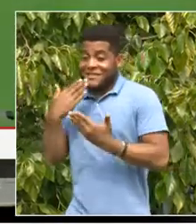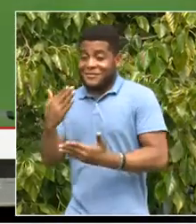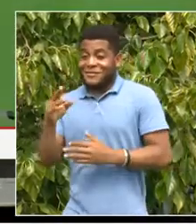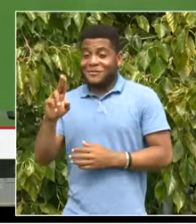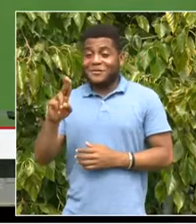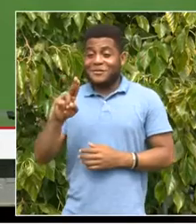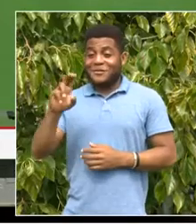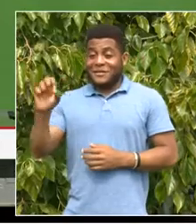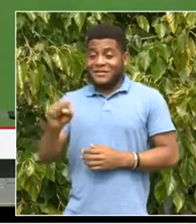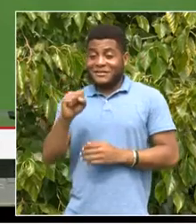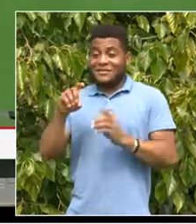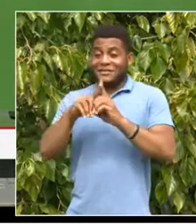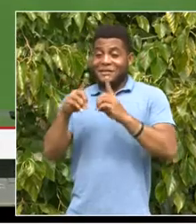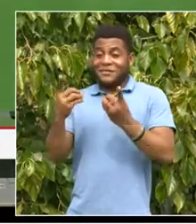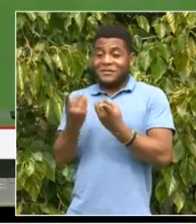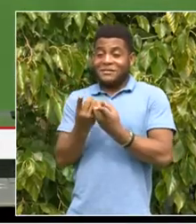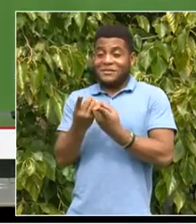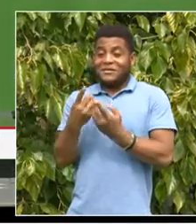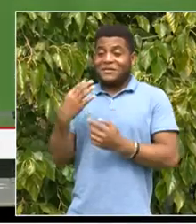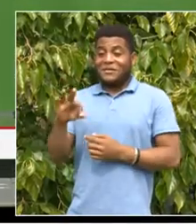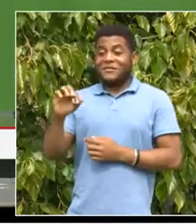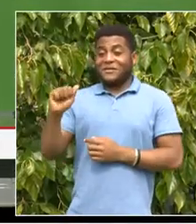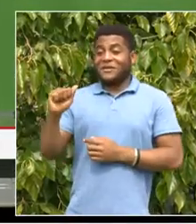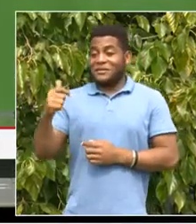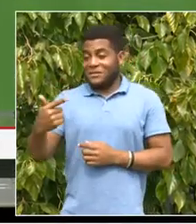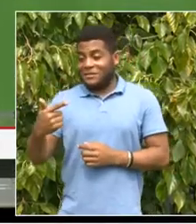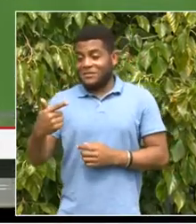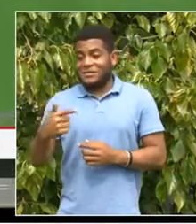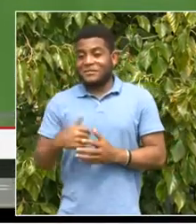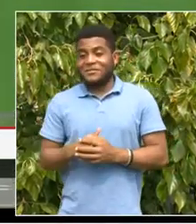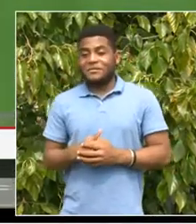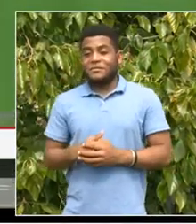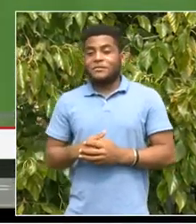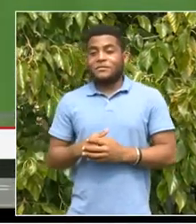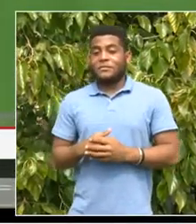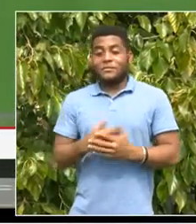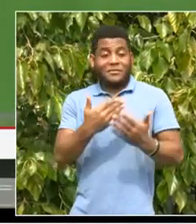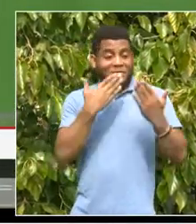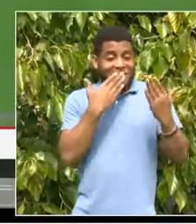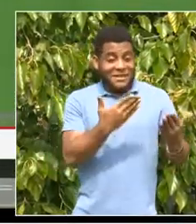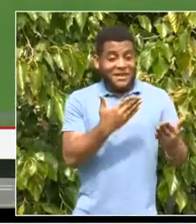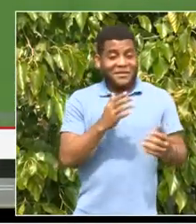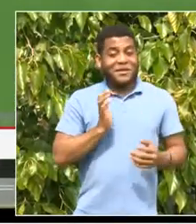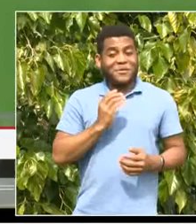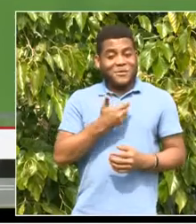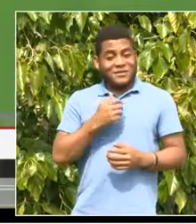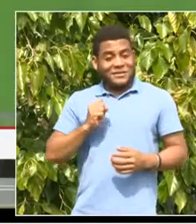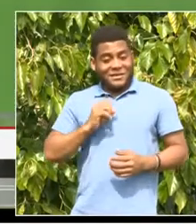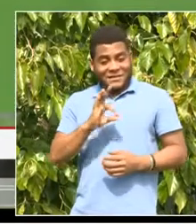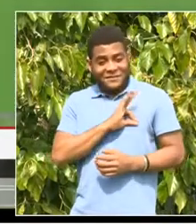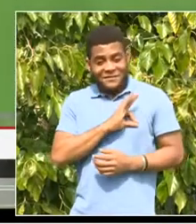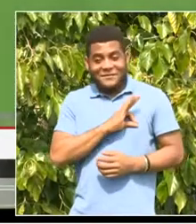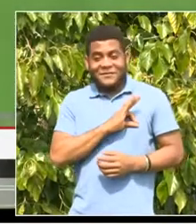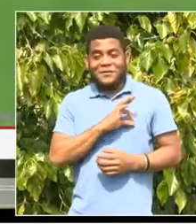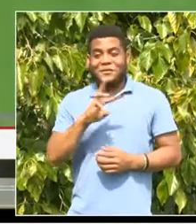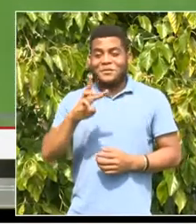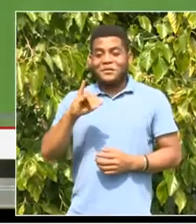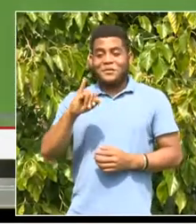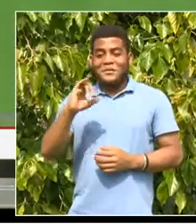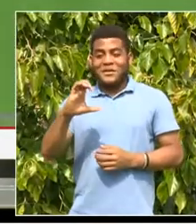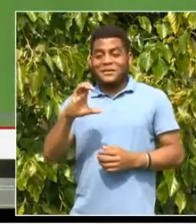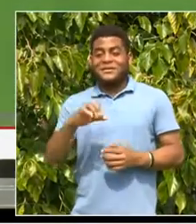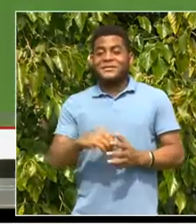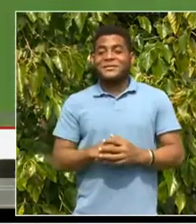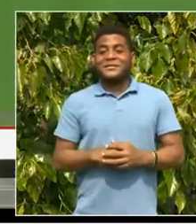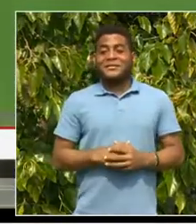level. Thank you to the staff members over the past 40 years at DC Health who have